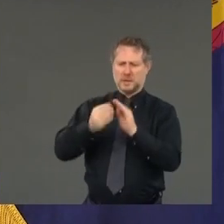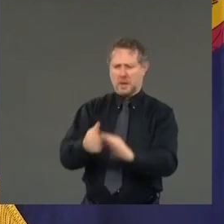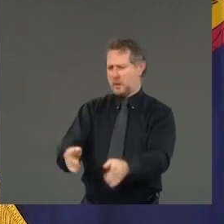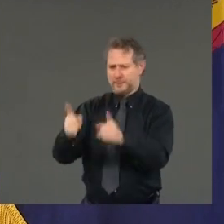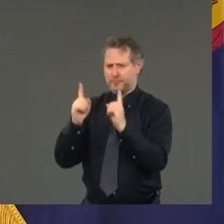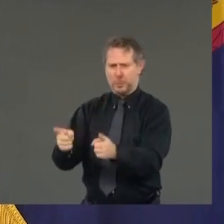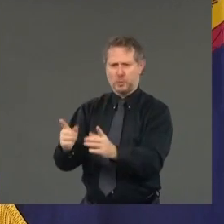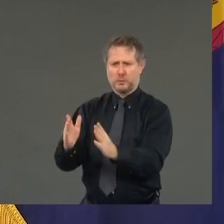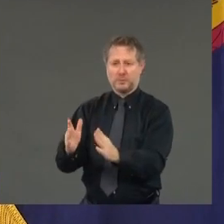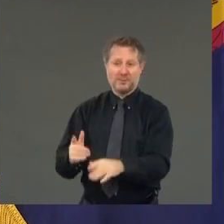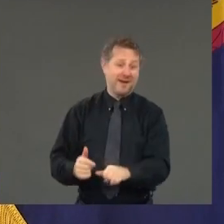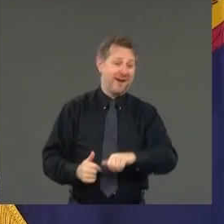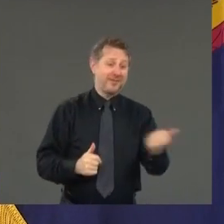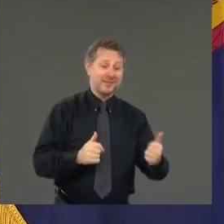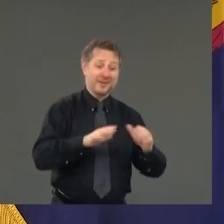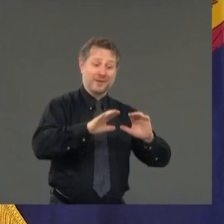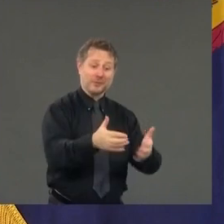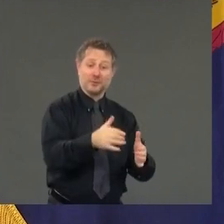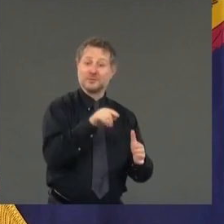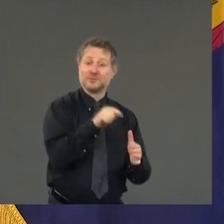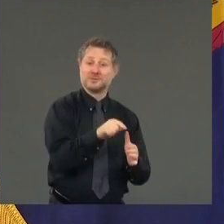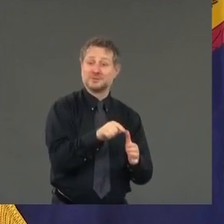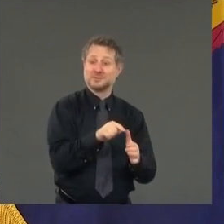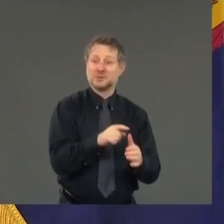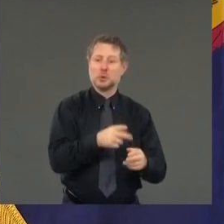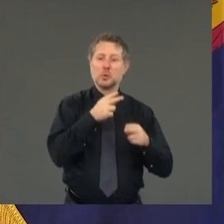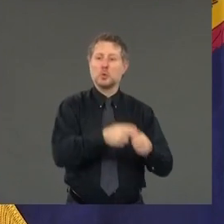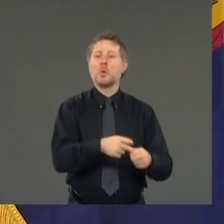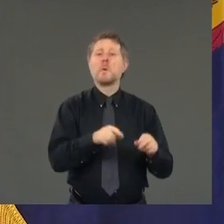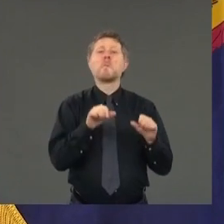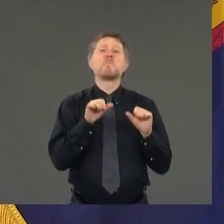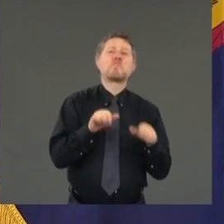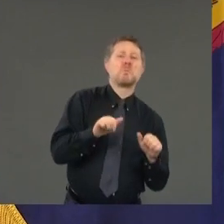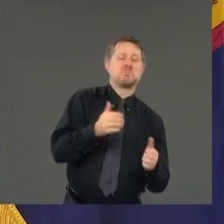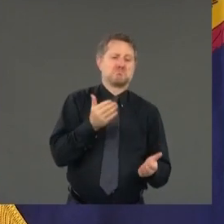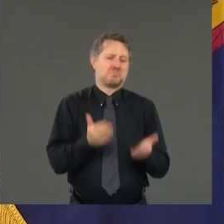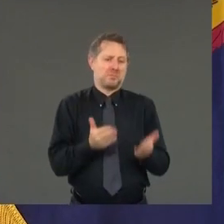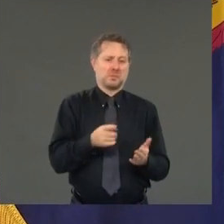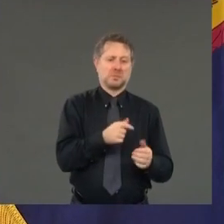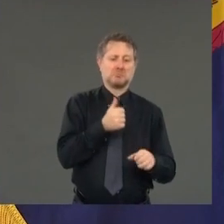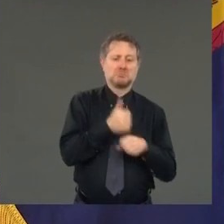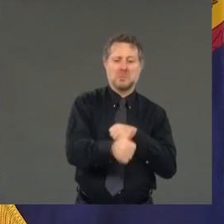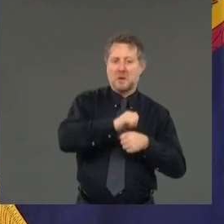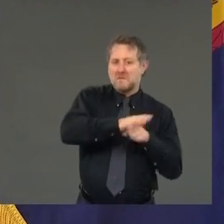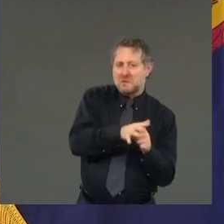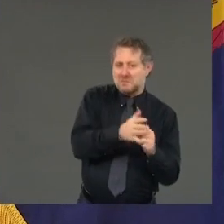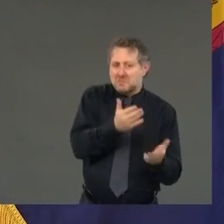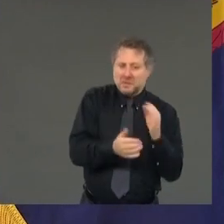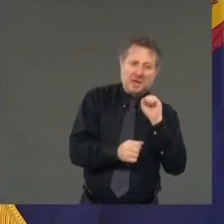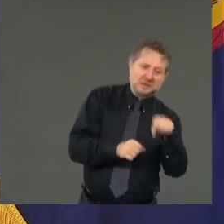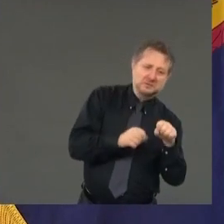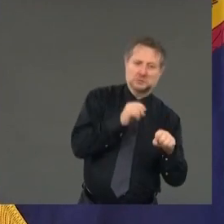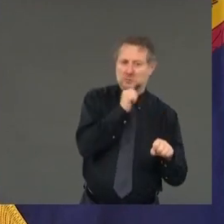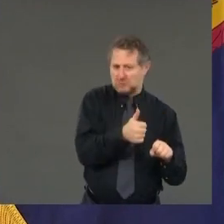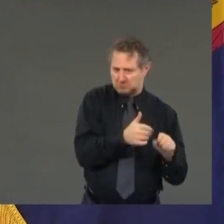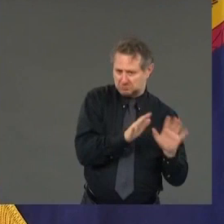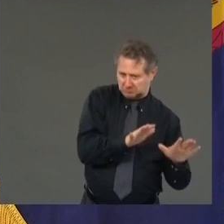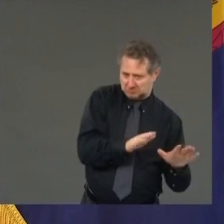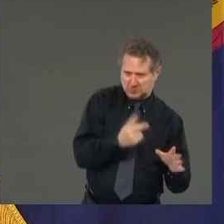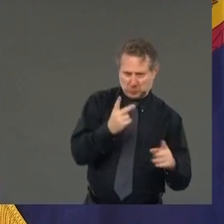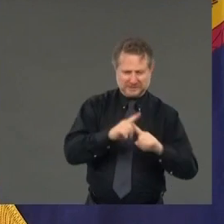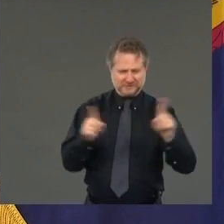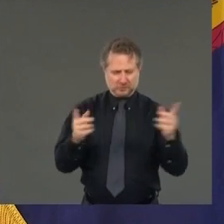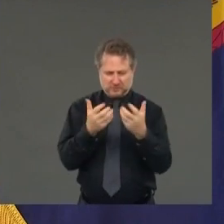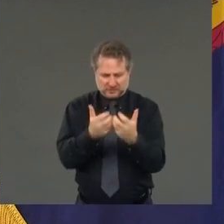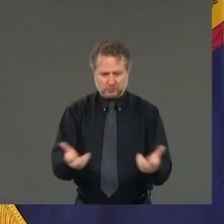second category of probable deaths from COVID. They're two different